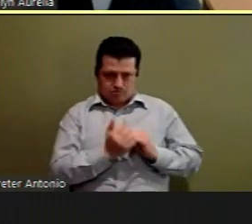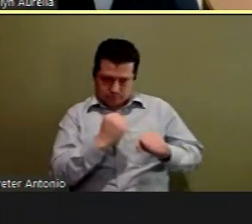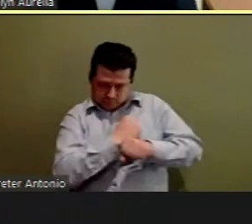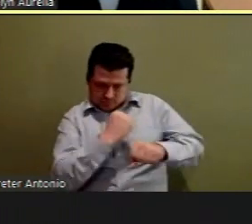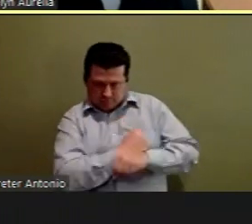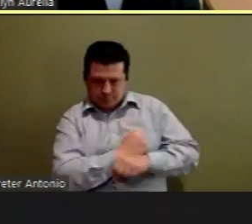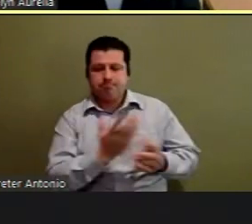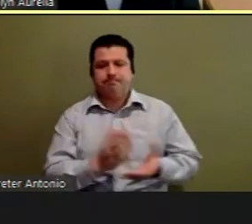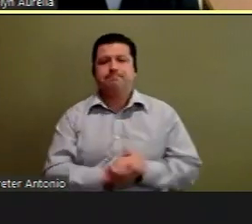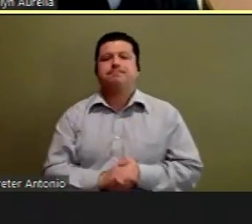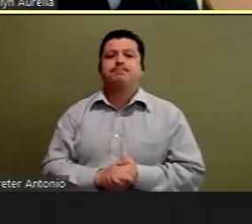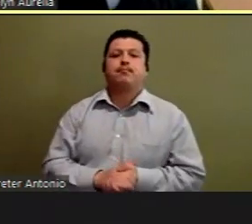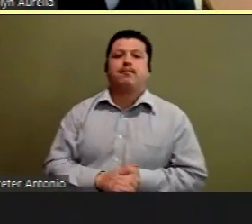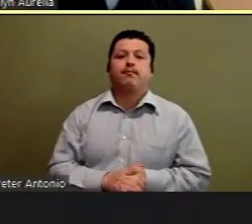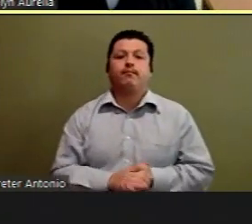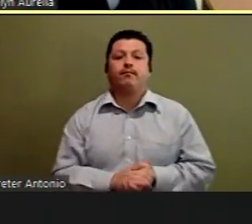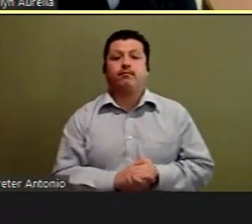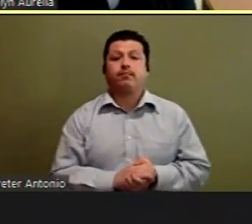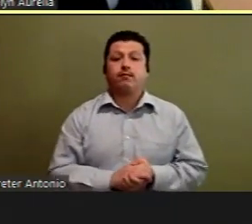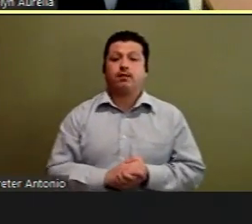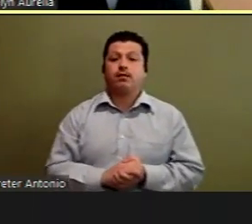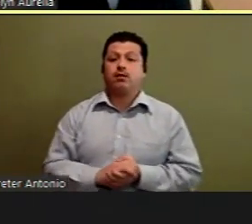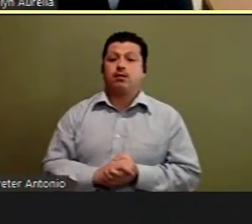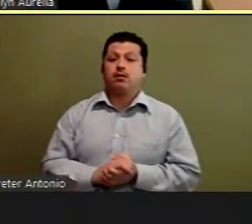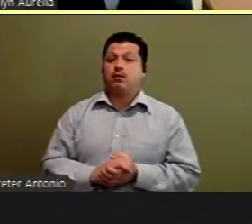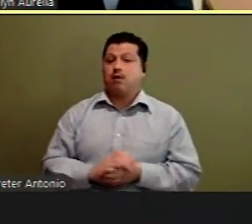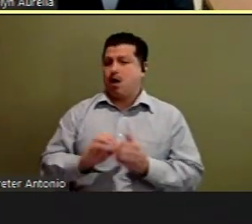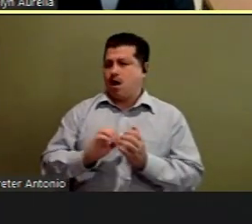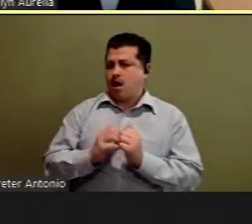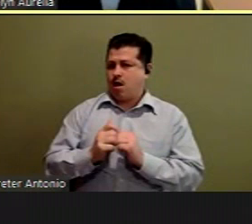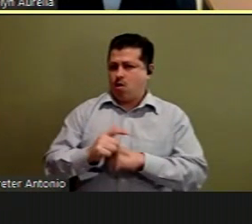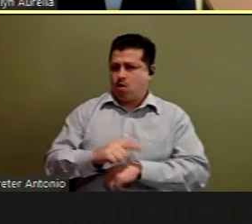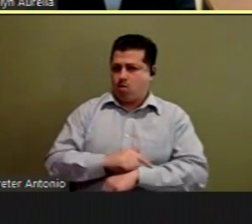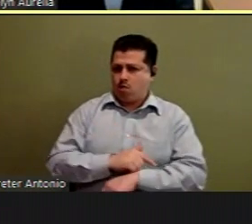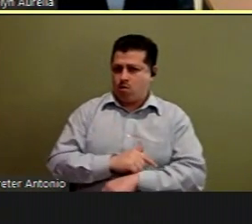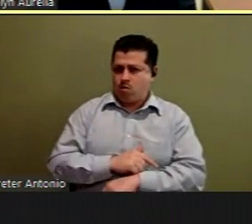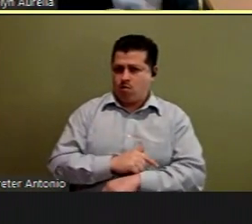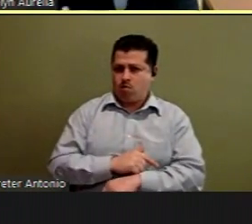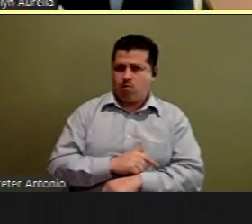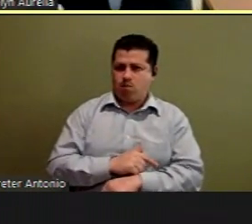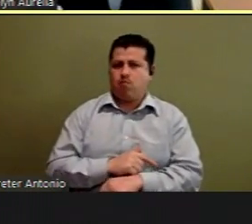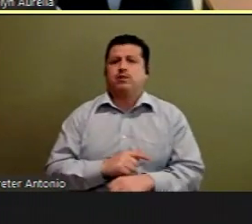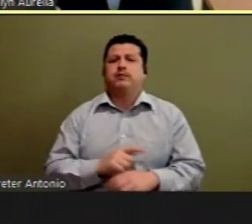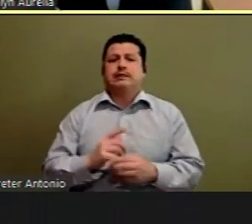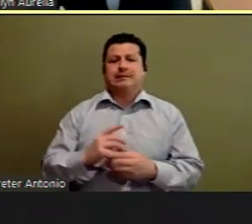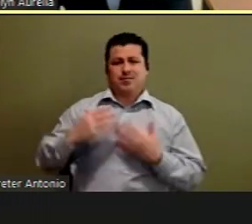How long will I have immunity after the vaccination? We don't know. Ideally, we would